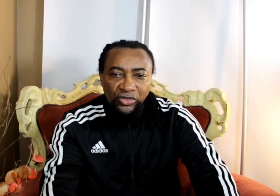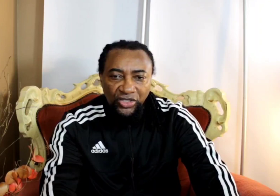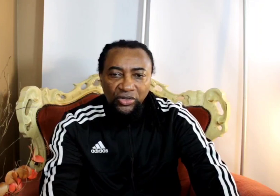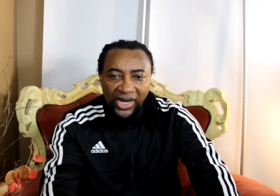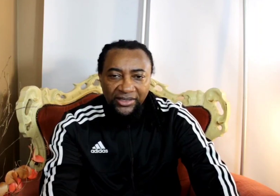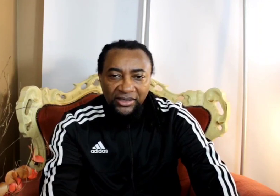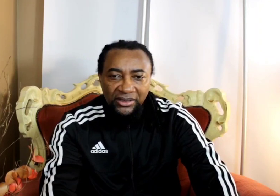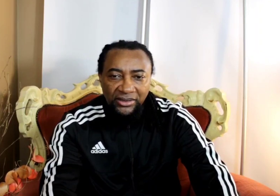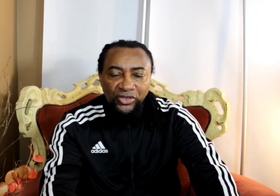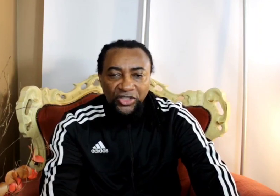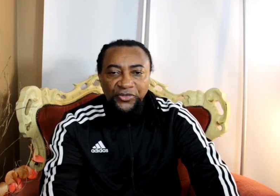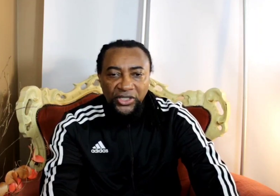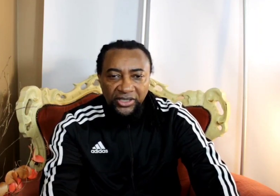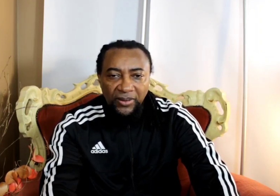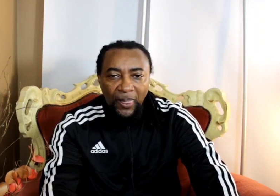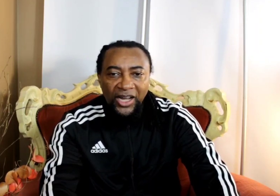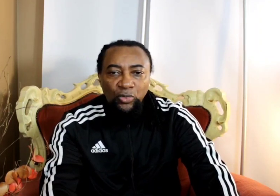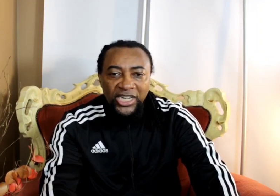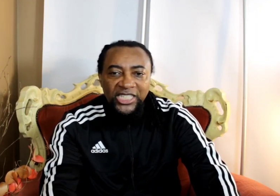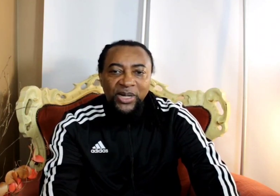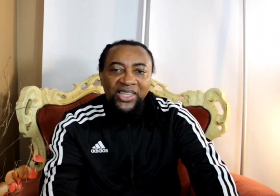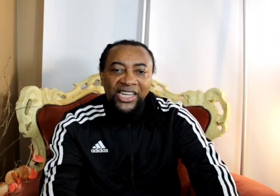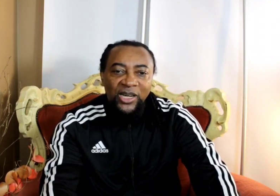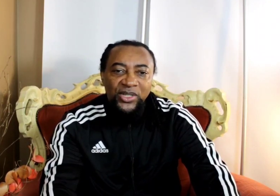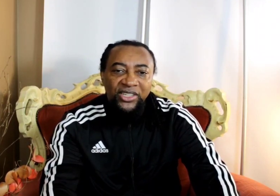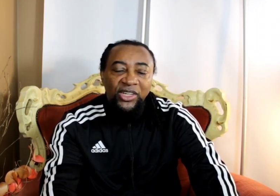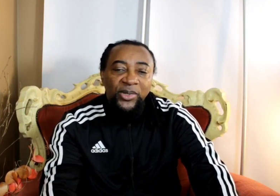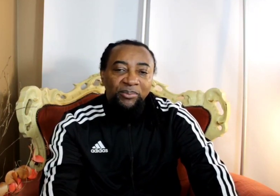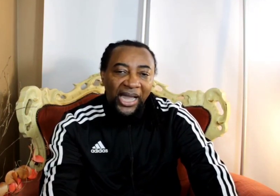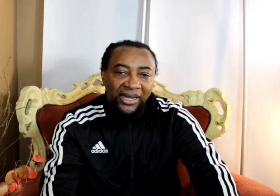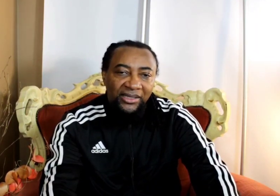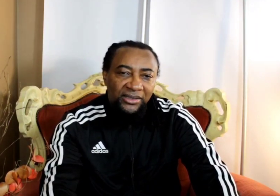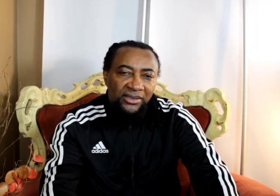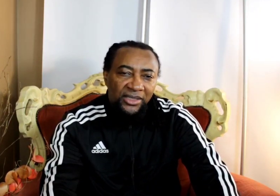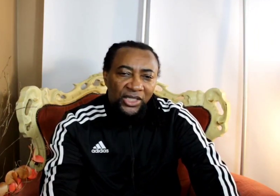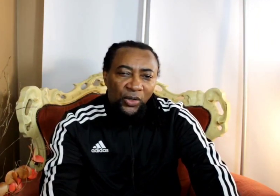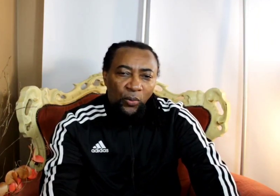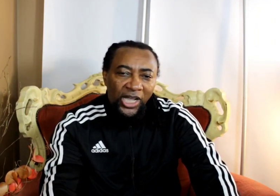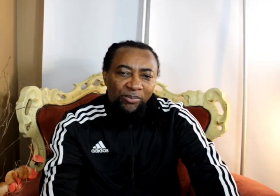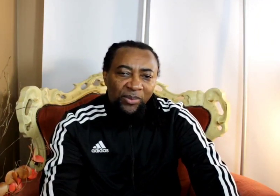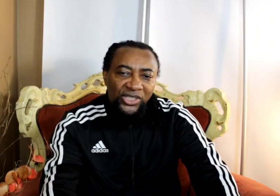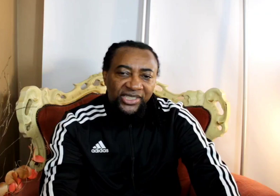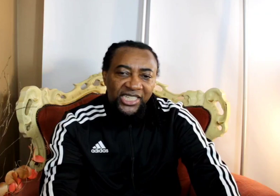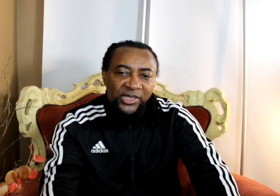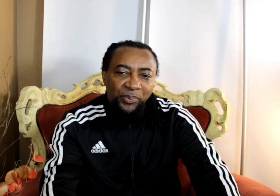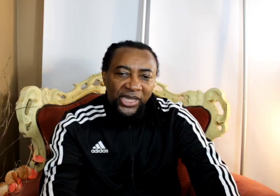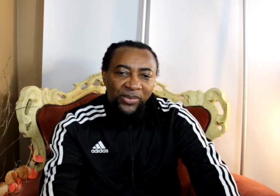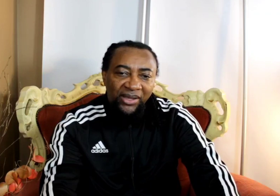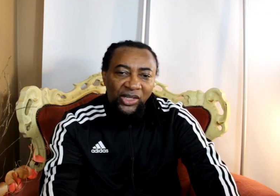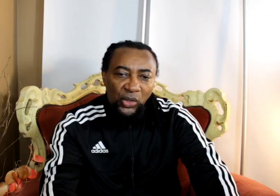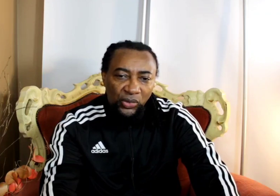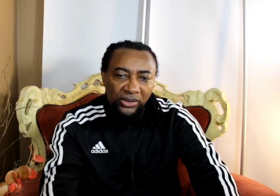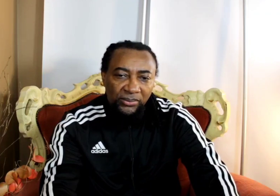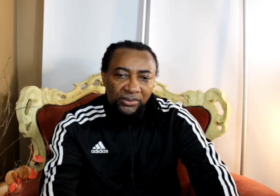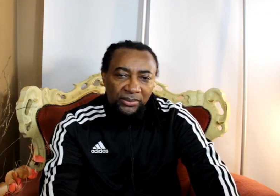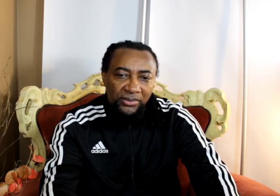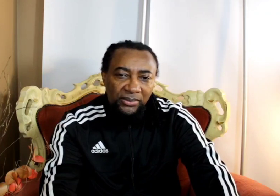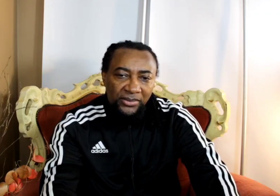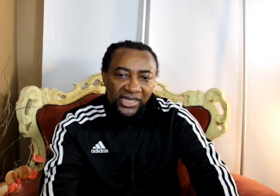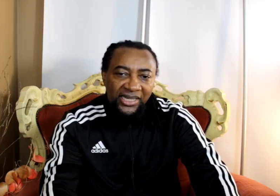million trust grant, a trust fund, arranged by the Caribbean Development Bank. while member states pay back the